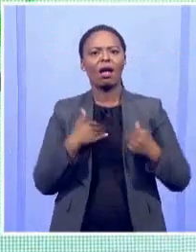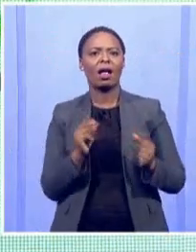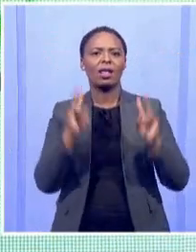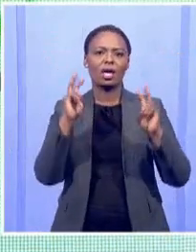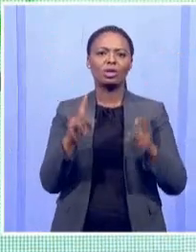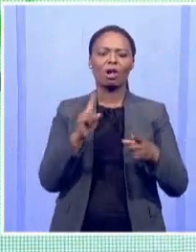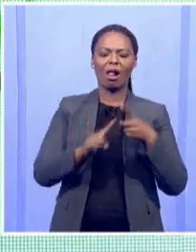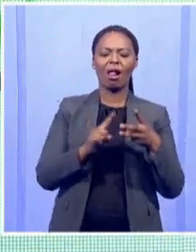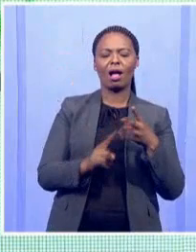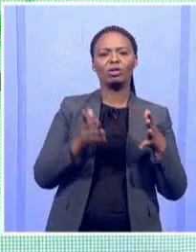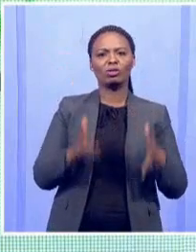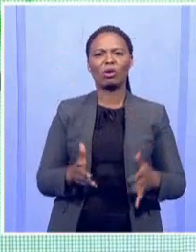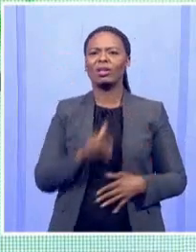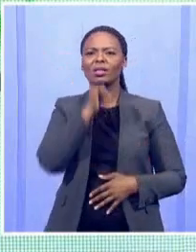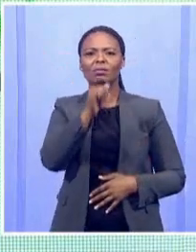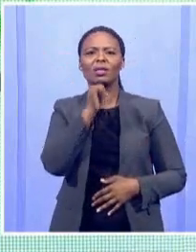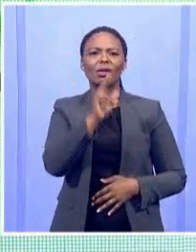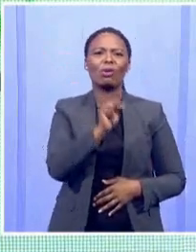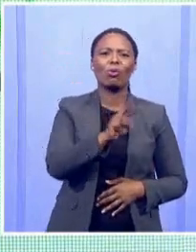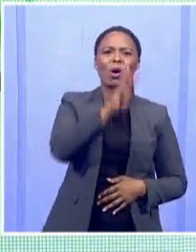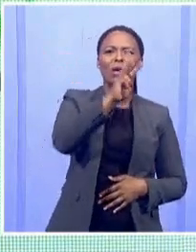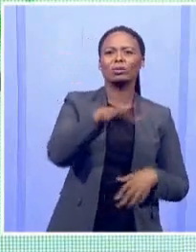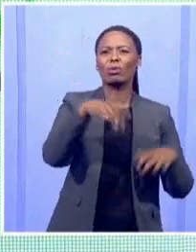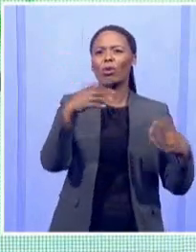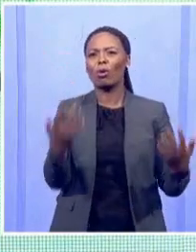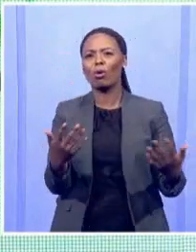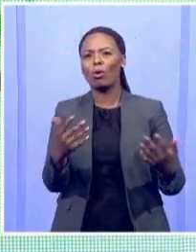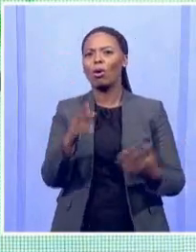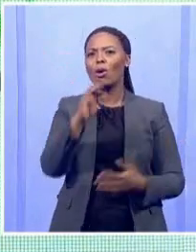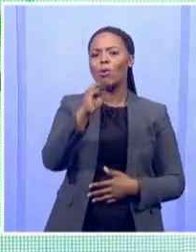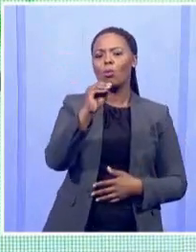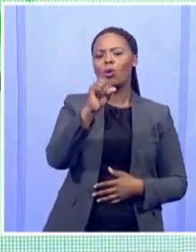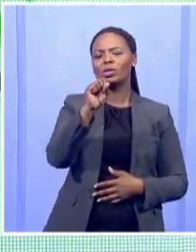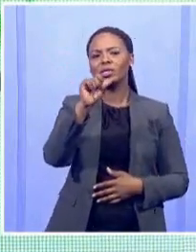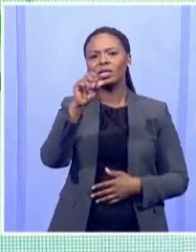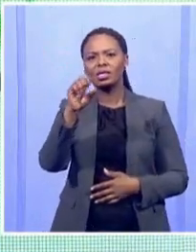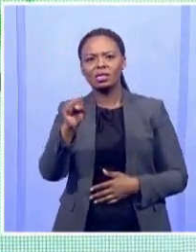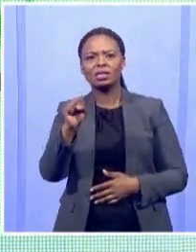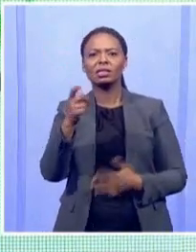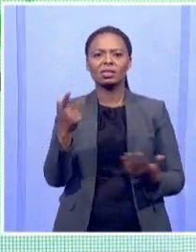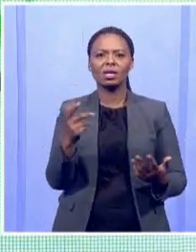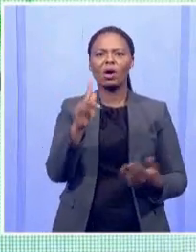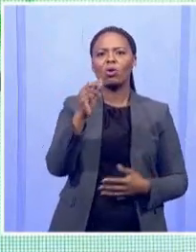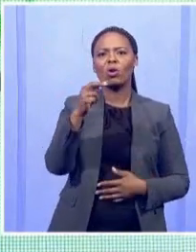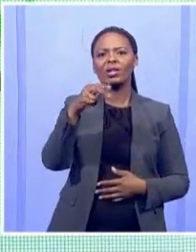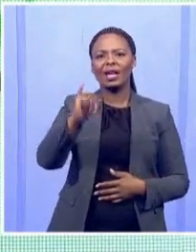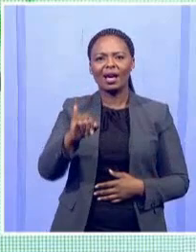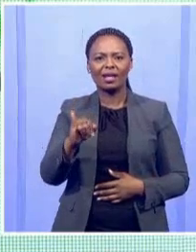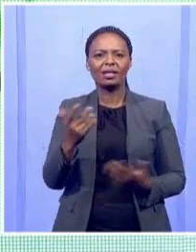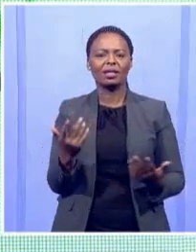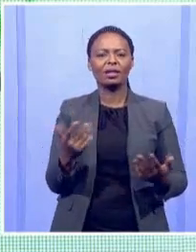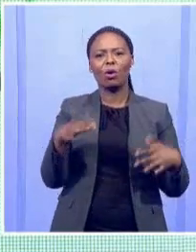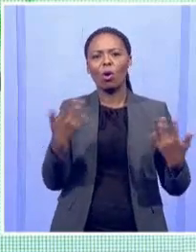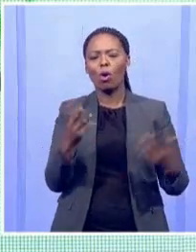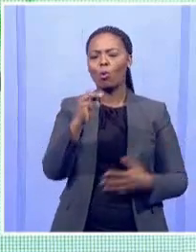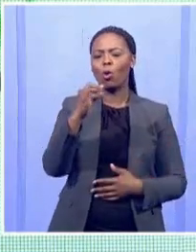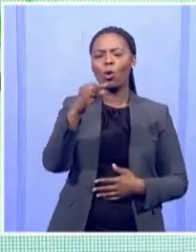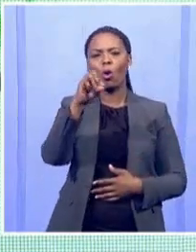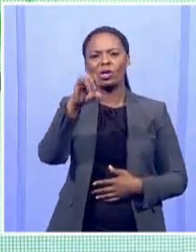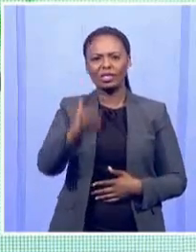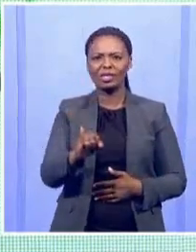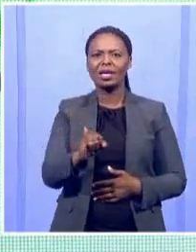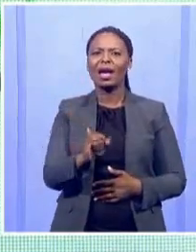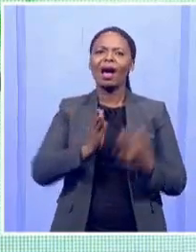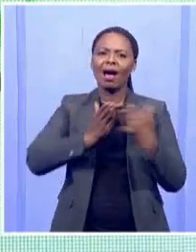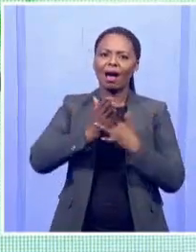northwest at the Moses Kutane Hospital just across from here in the Mohase area, or whether